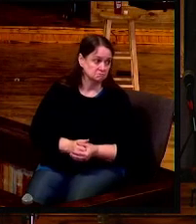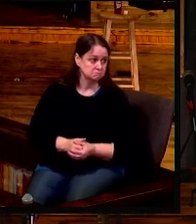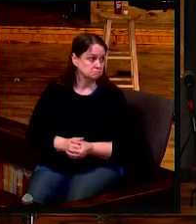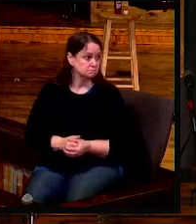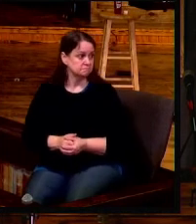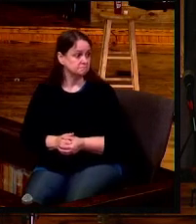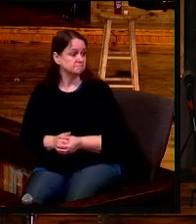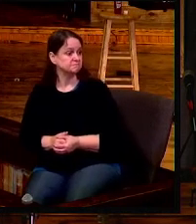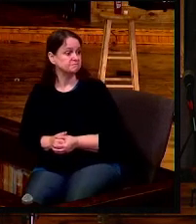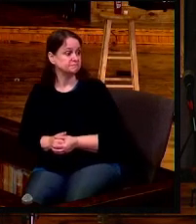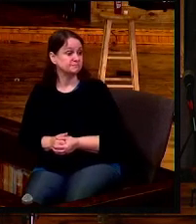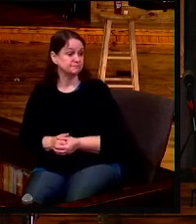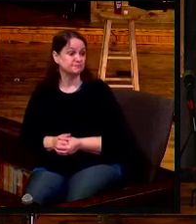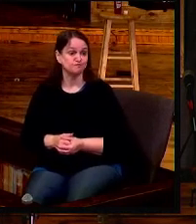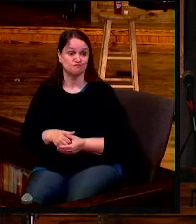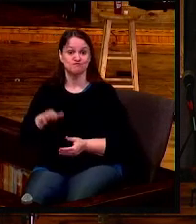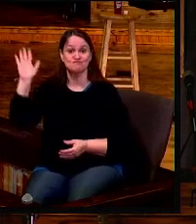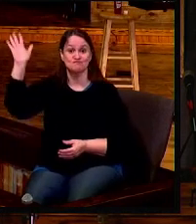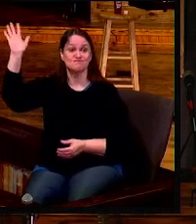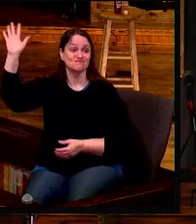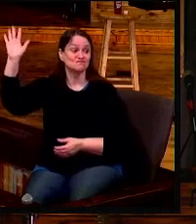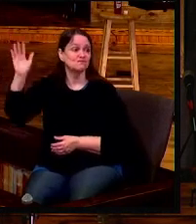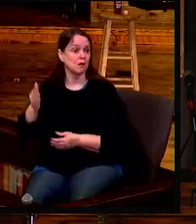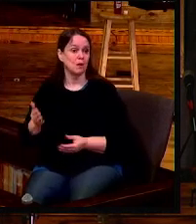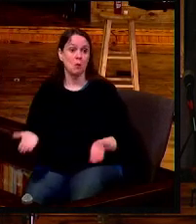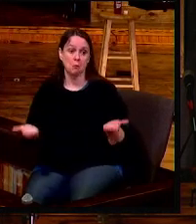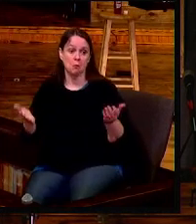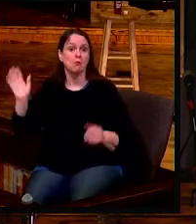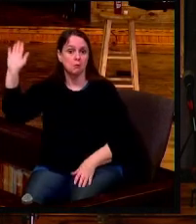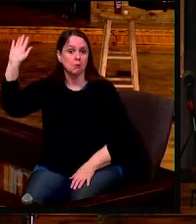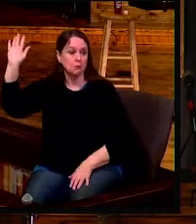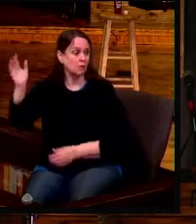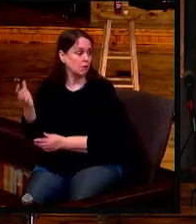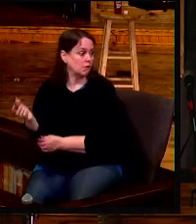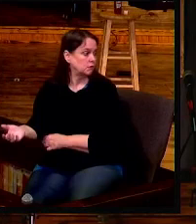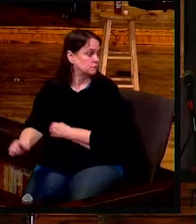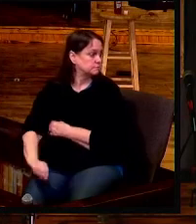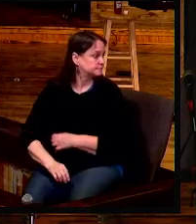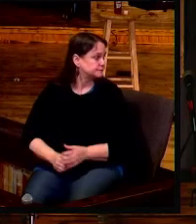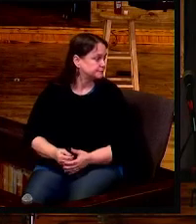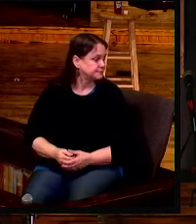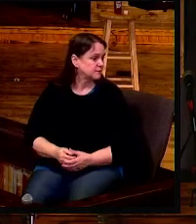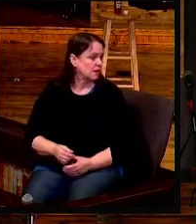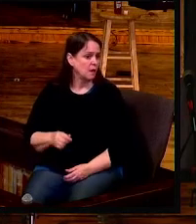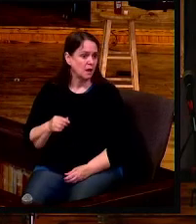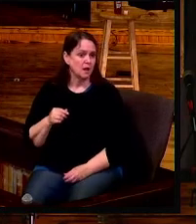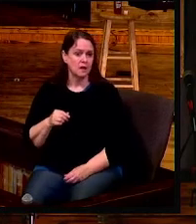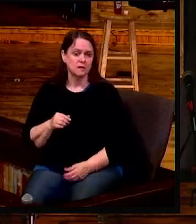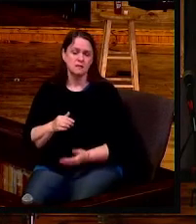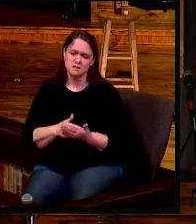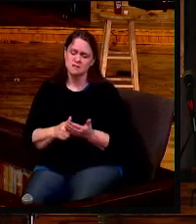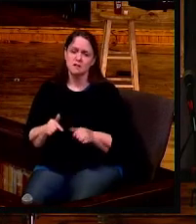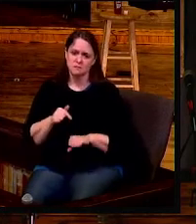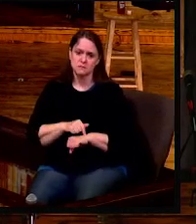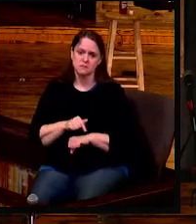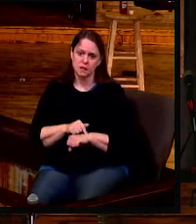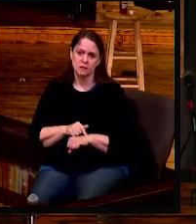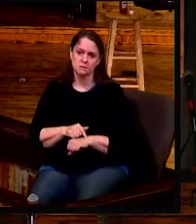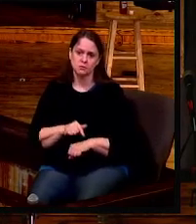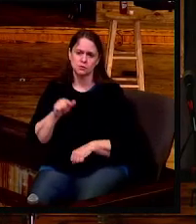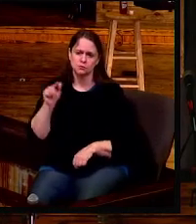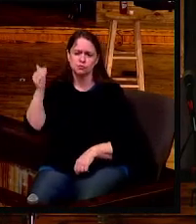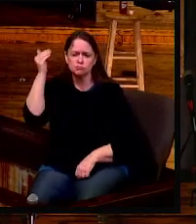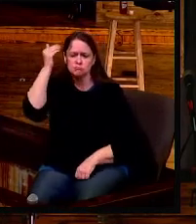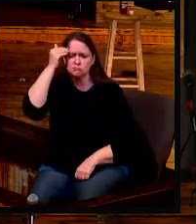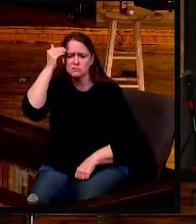Everybody should have raised their hands. Because I imagine at one point or another, every single one of you walked in to this church or any place else and said, I